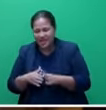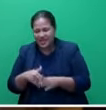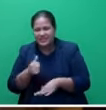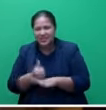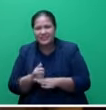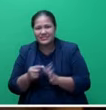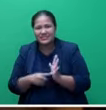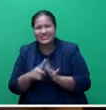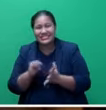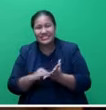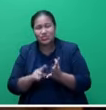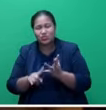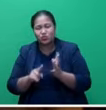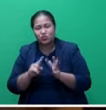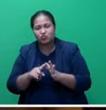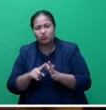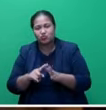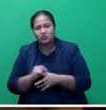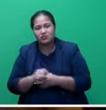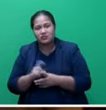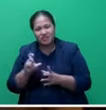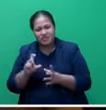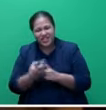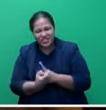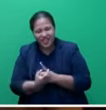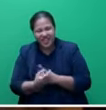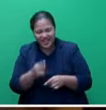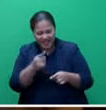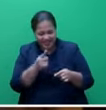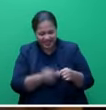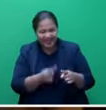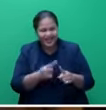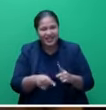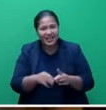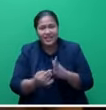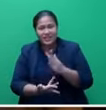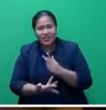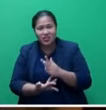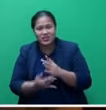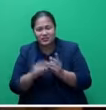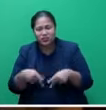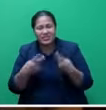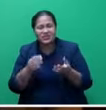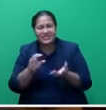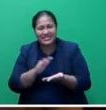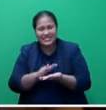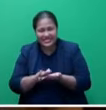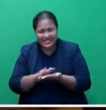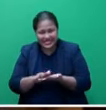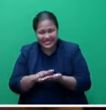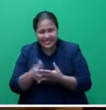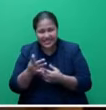in 2019. Tissue culture is a technology that produces clean and quality